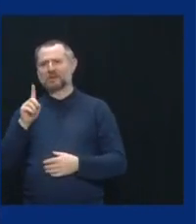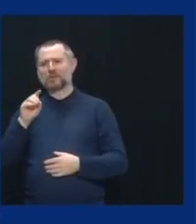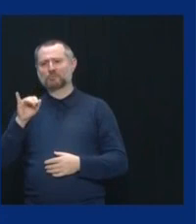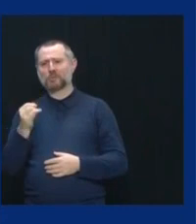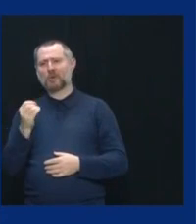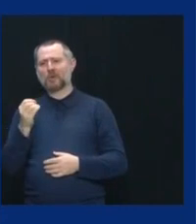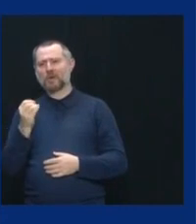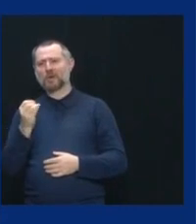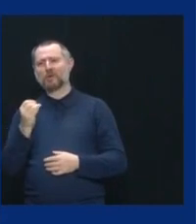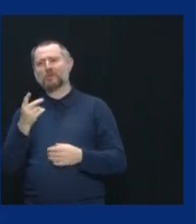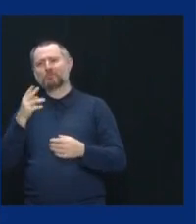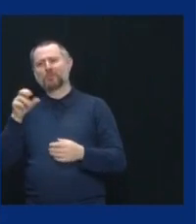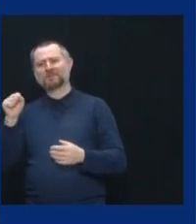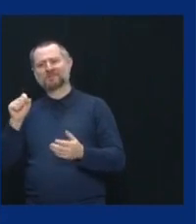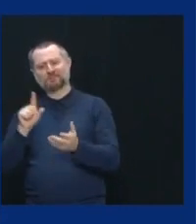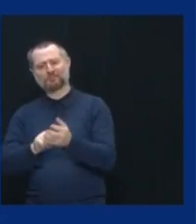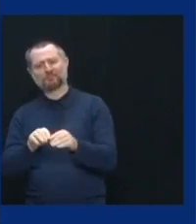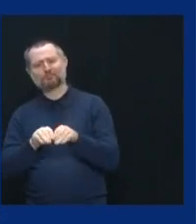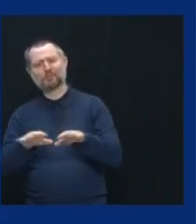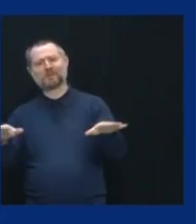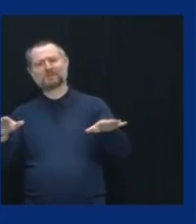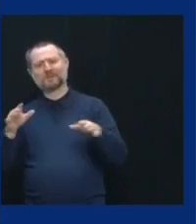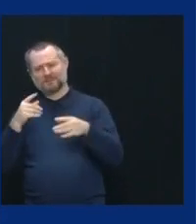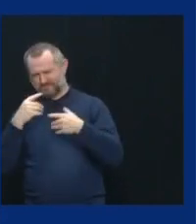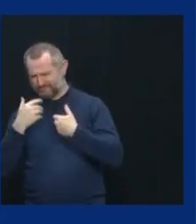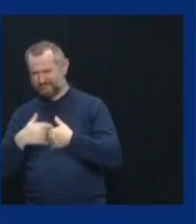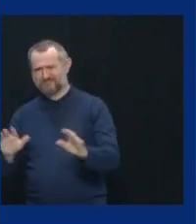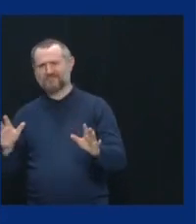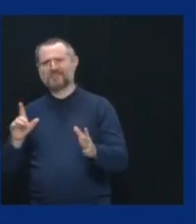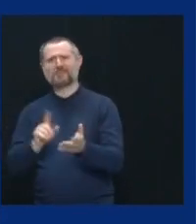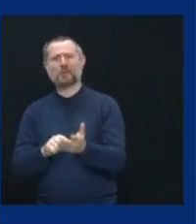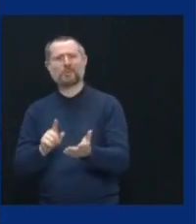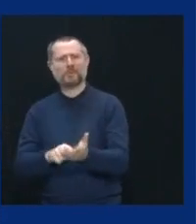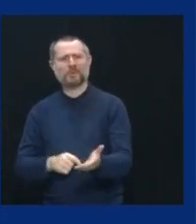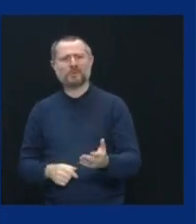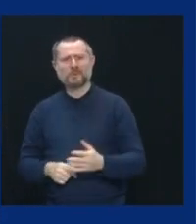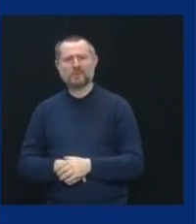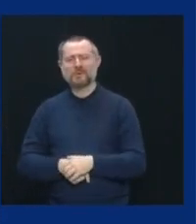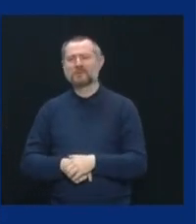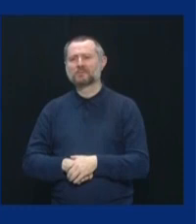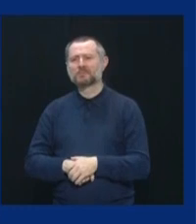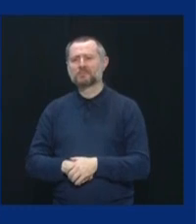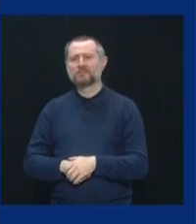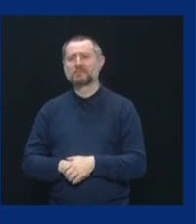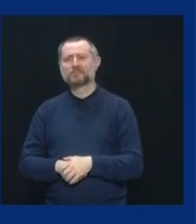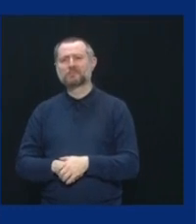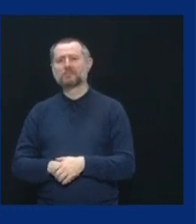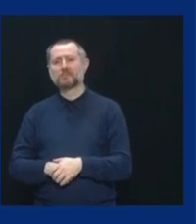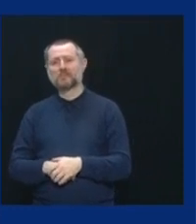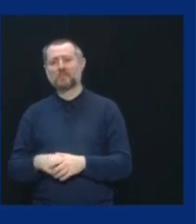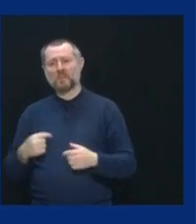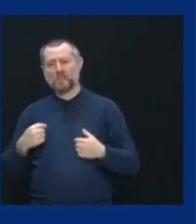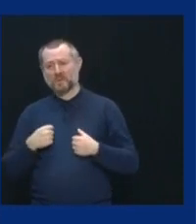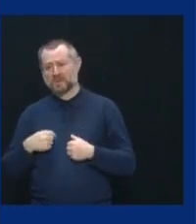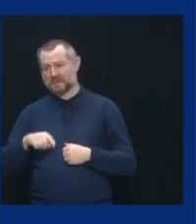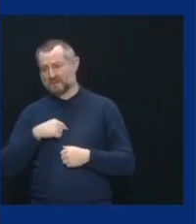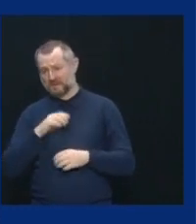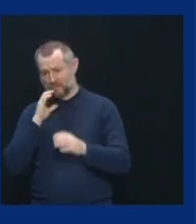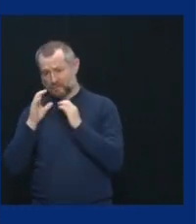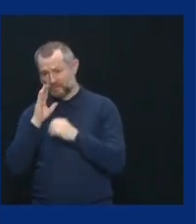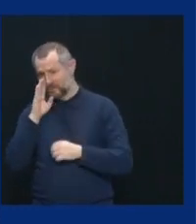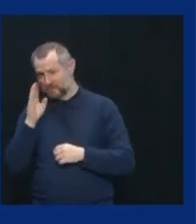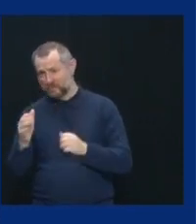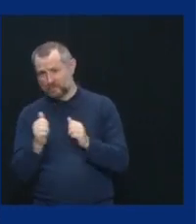release and was widely reported in the papers as well. So irrespective as to whether or not we communicated with the legislature, which